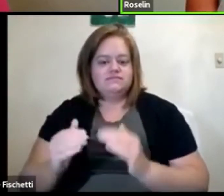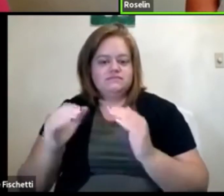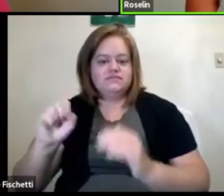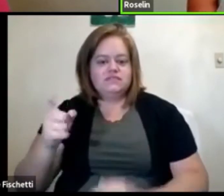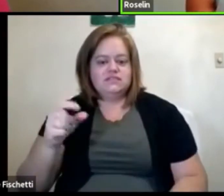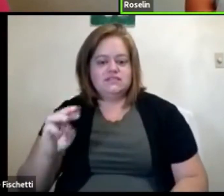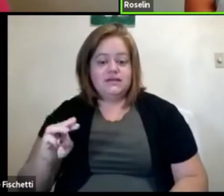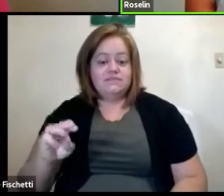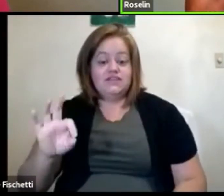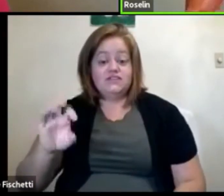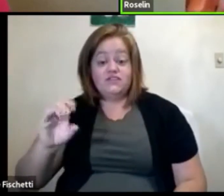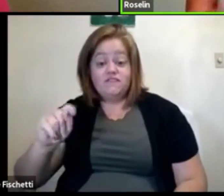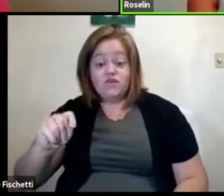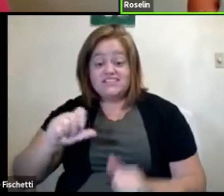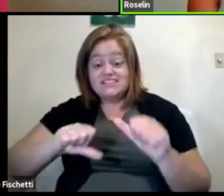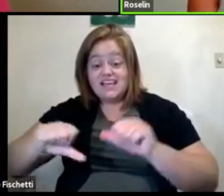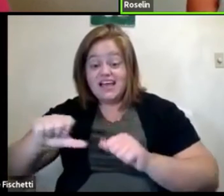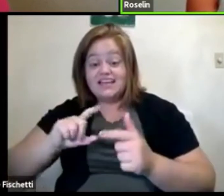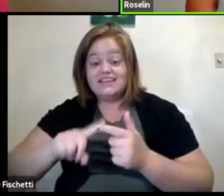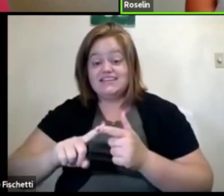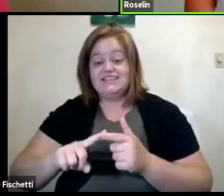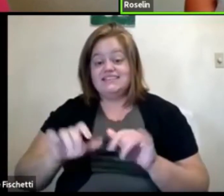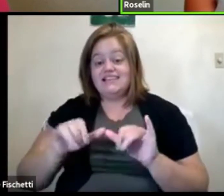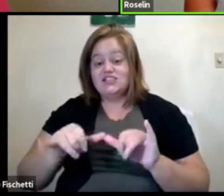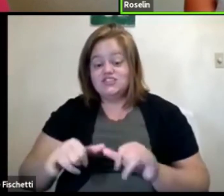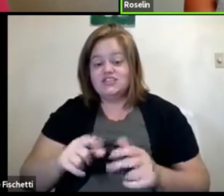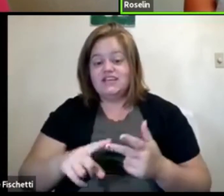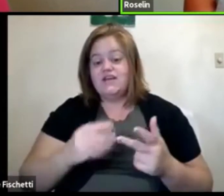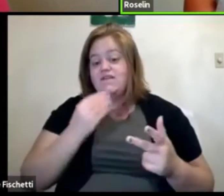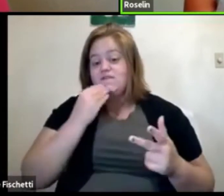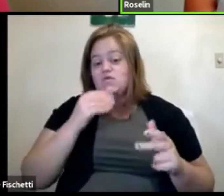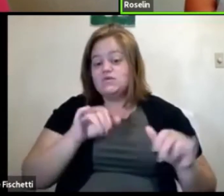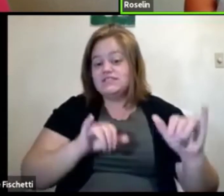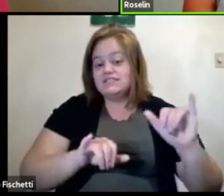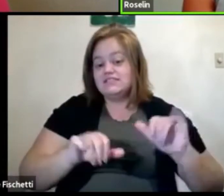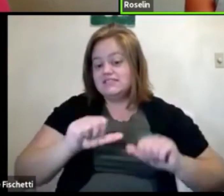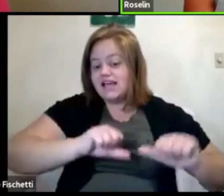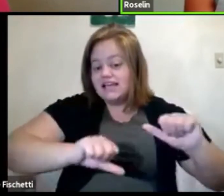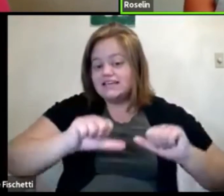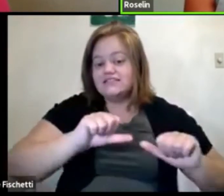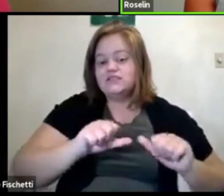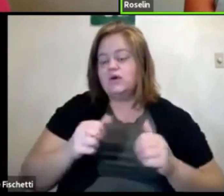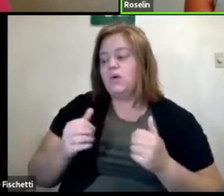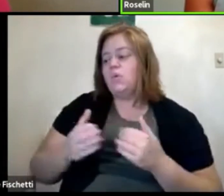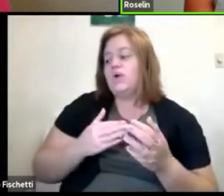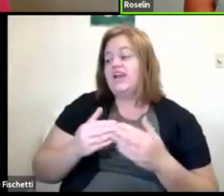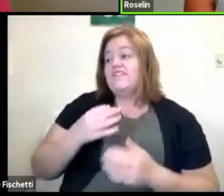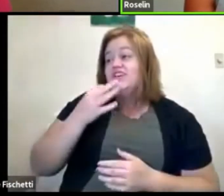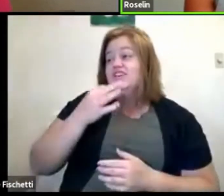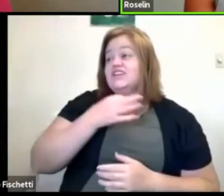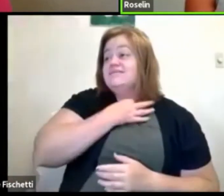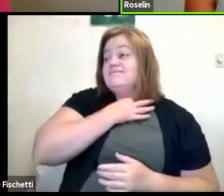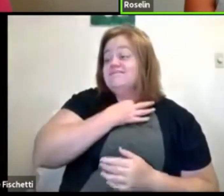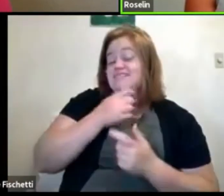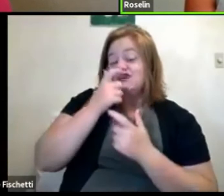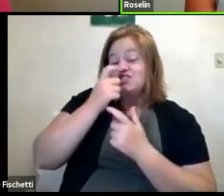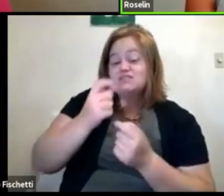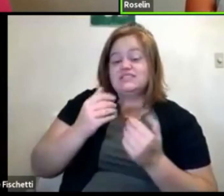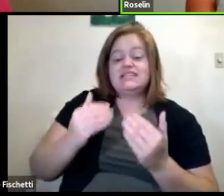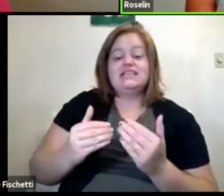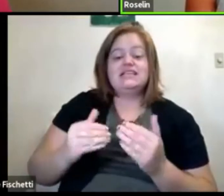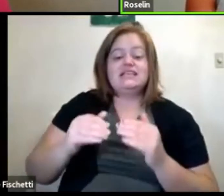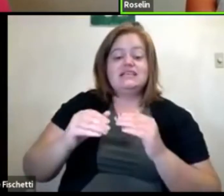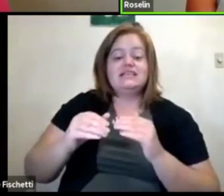there, engineer. There's so many other things, and it's just explore. Don't be afraid. Always just try